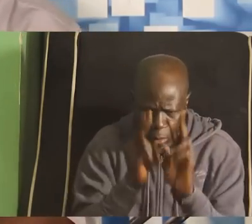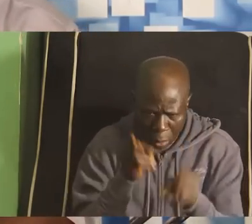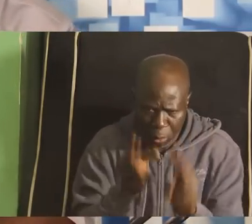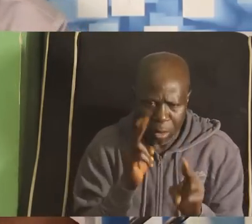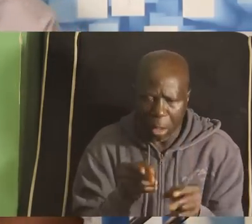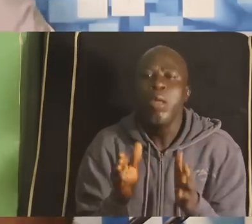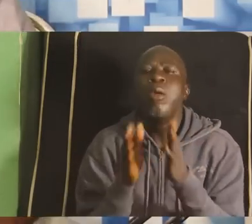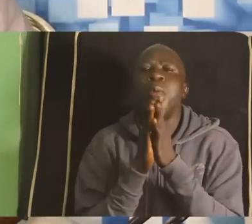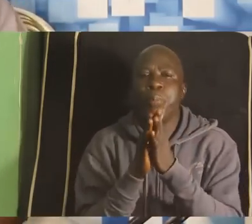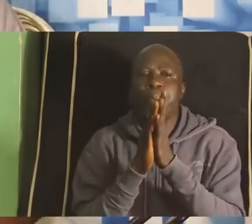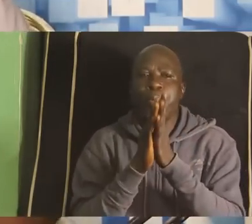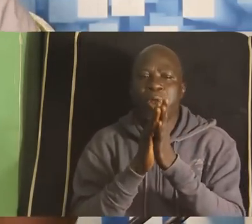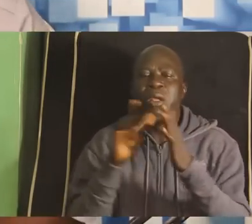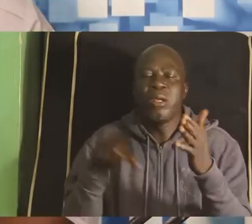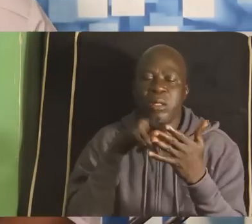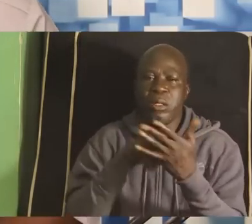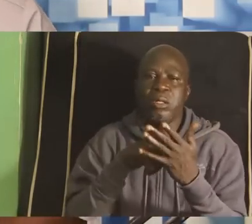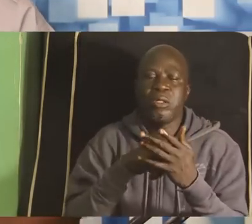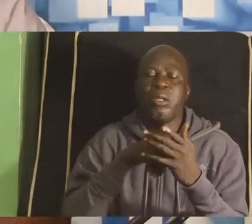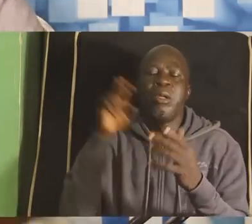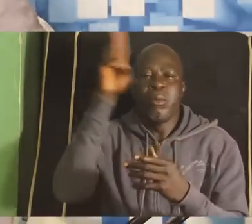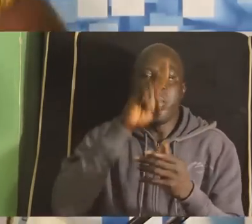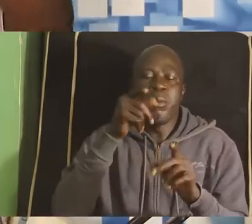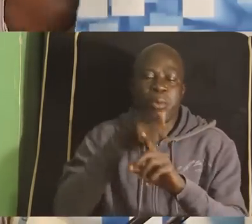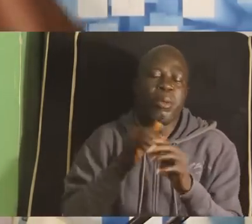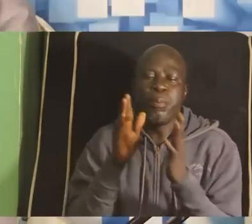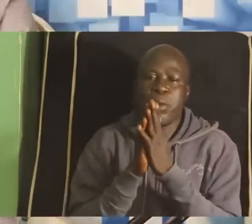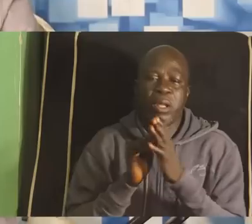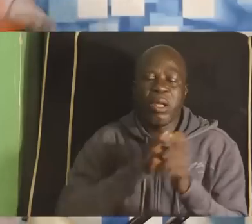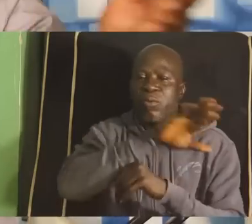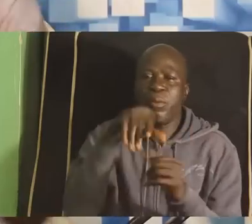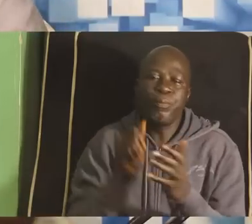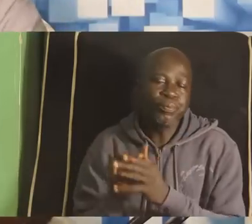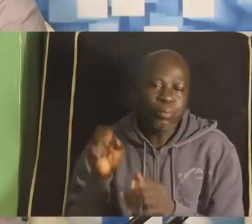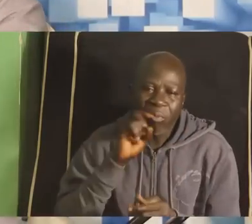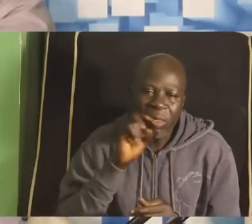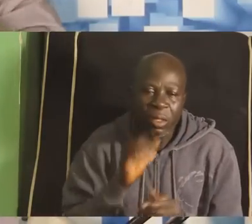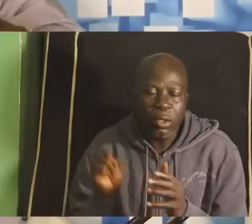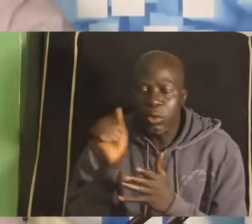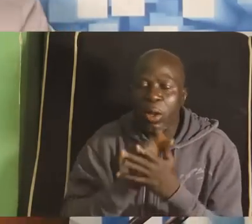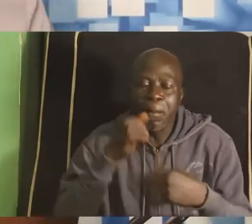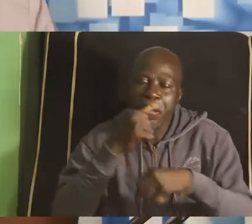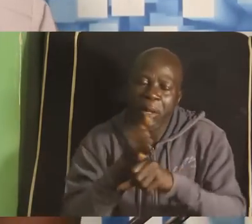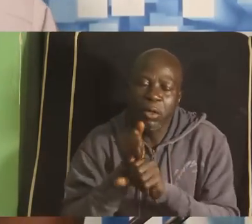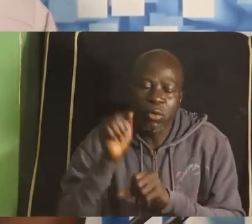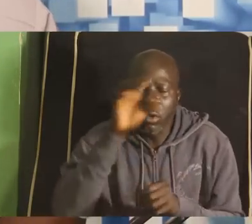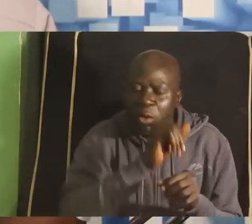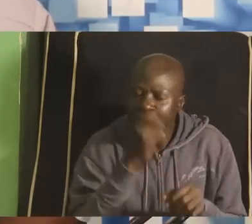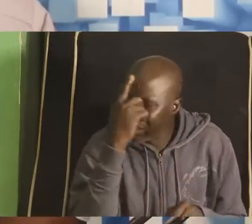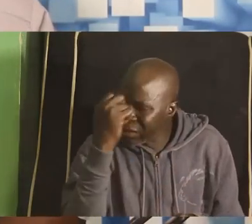they need to see. Madu in the name of Jesus. Igbo awon agba. Mirror of the elders.